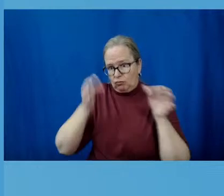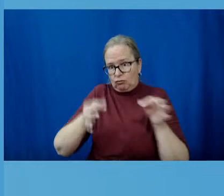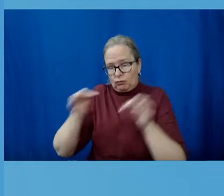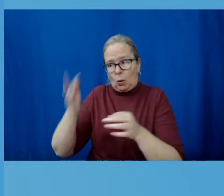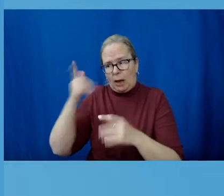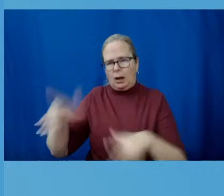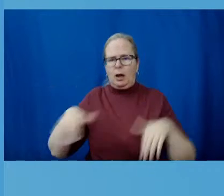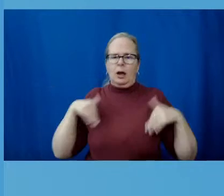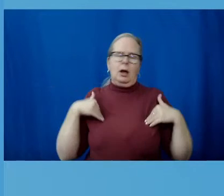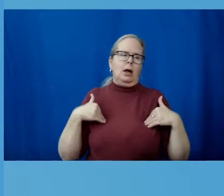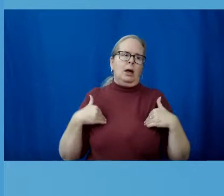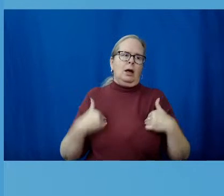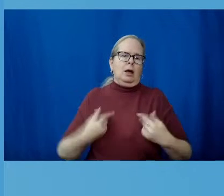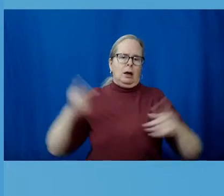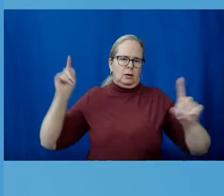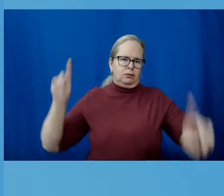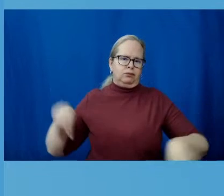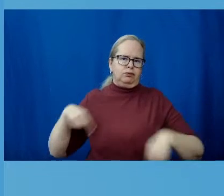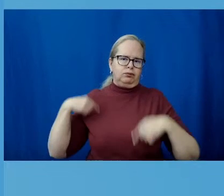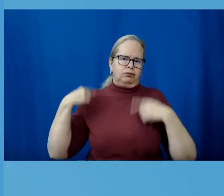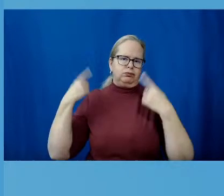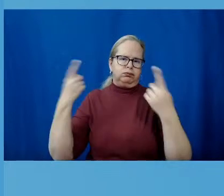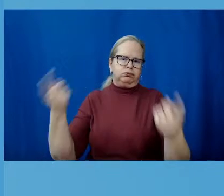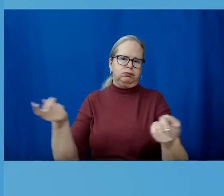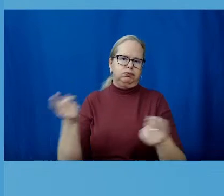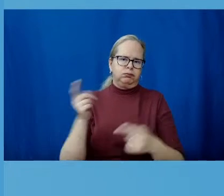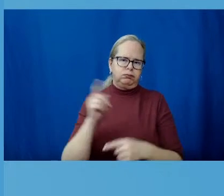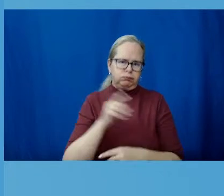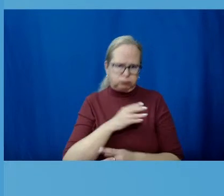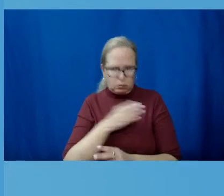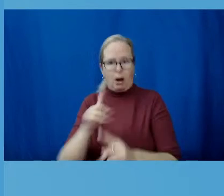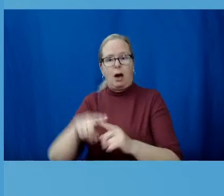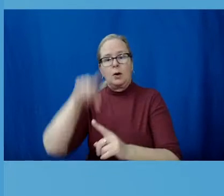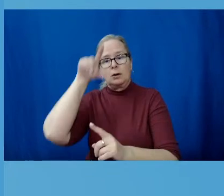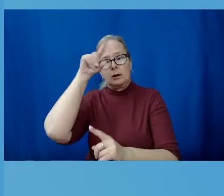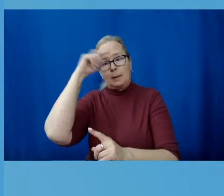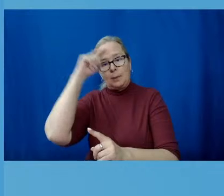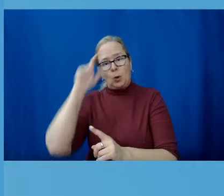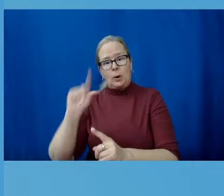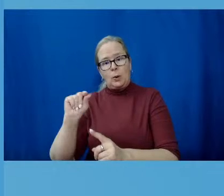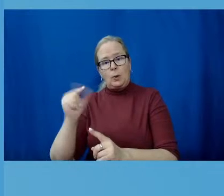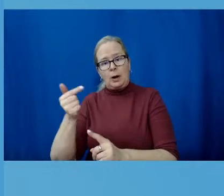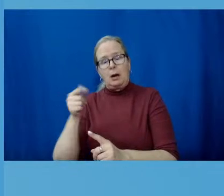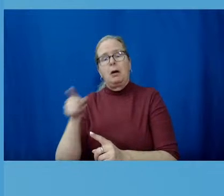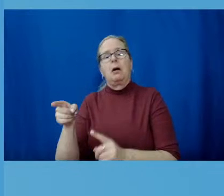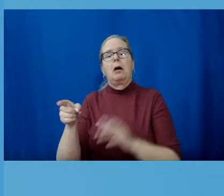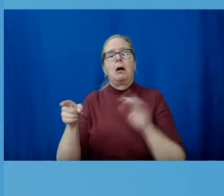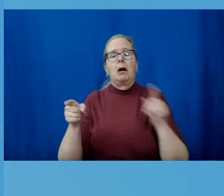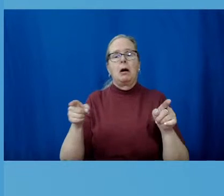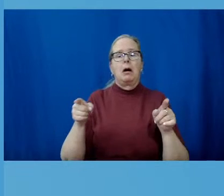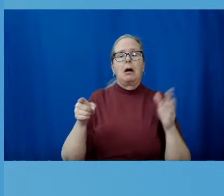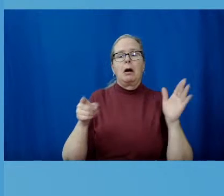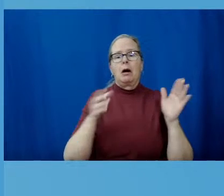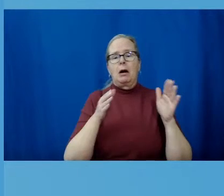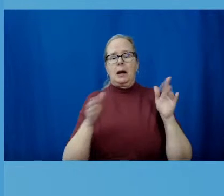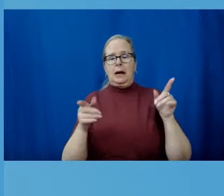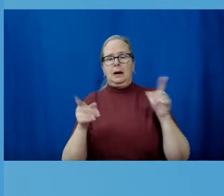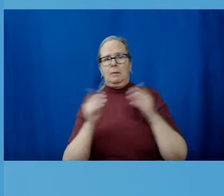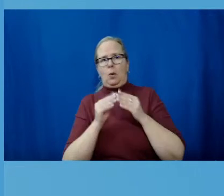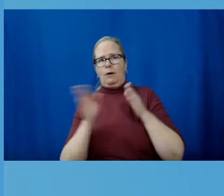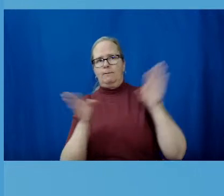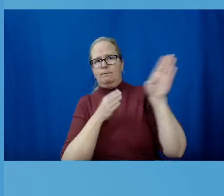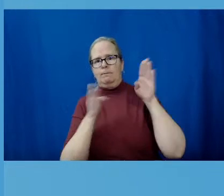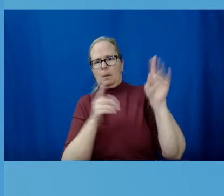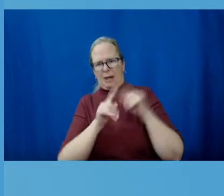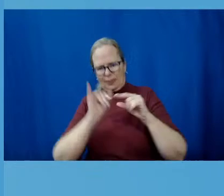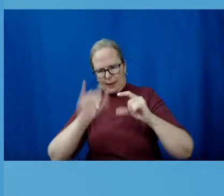has deflected, sometimes well, sometimes poorly, the political questions back to the ministers. So listening Michelle, to this, can I weigh